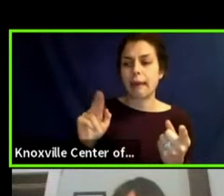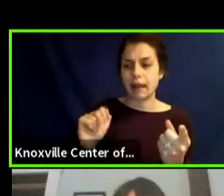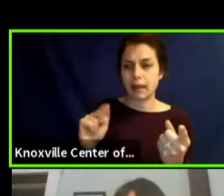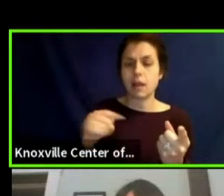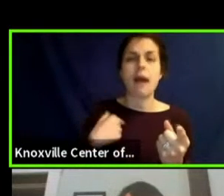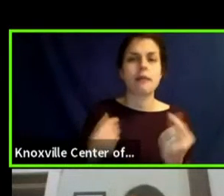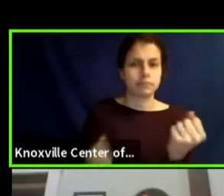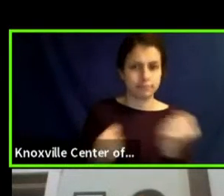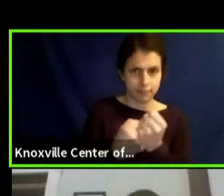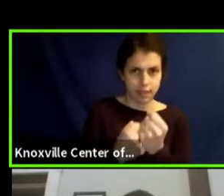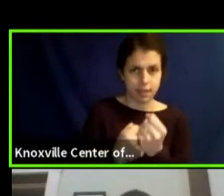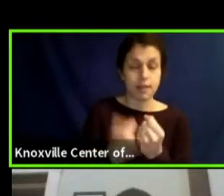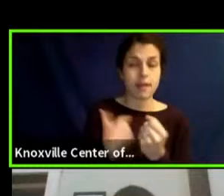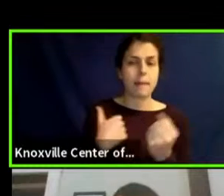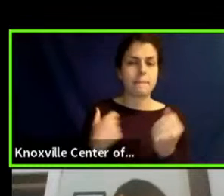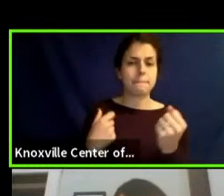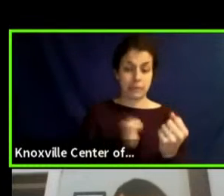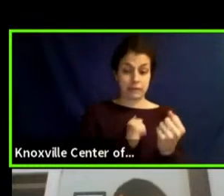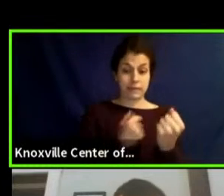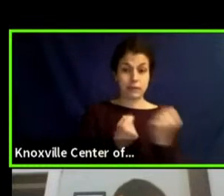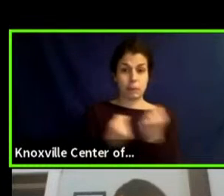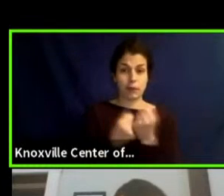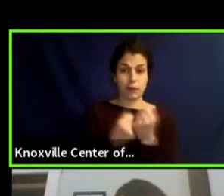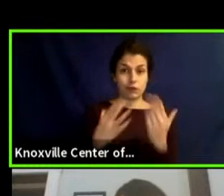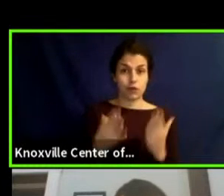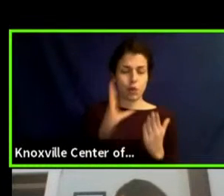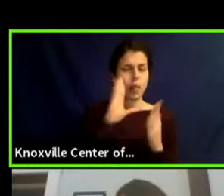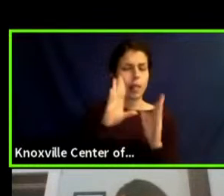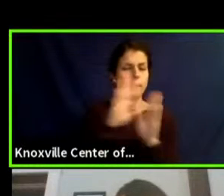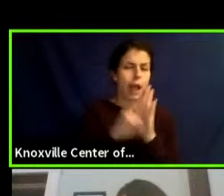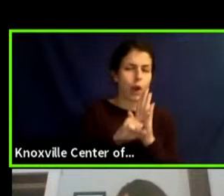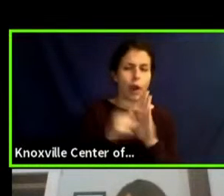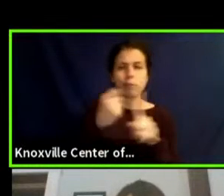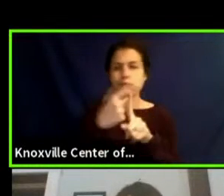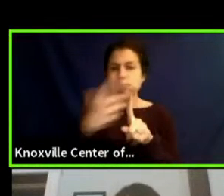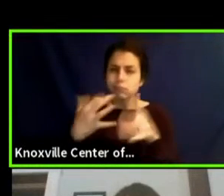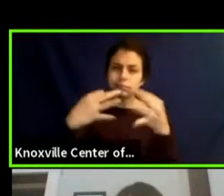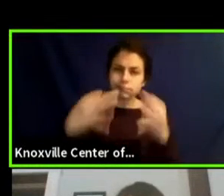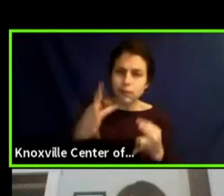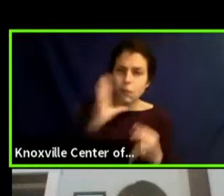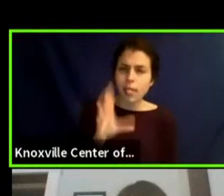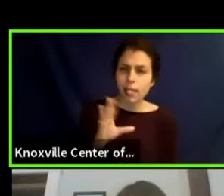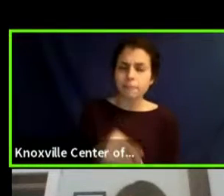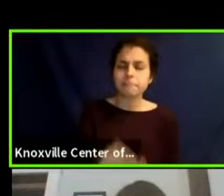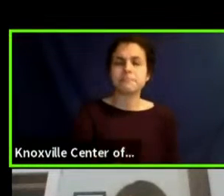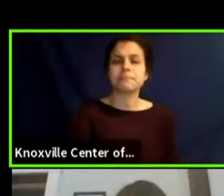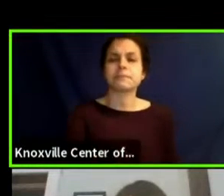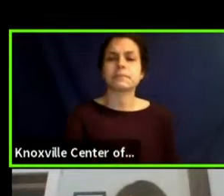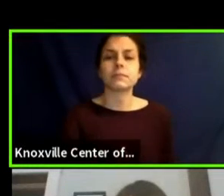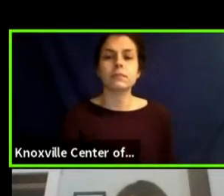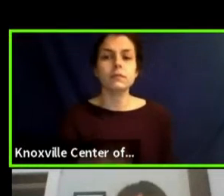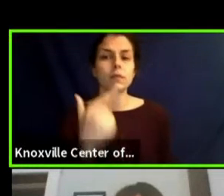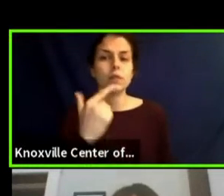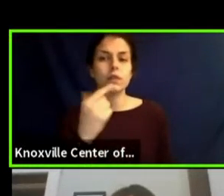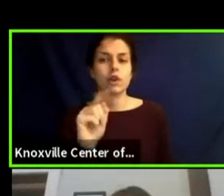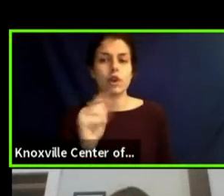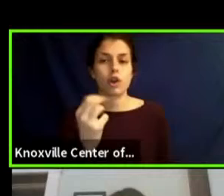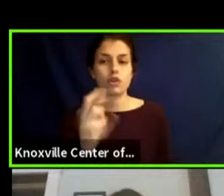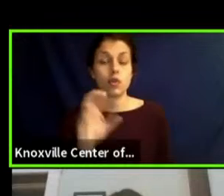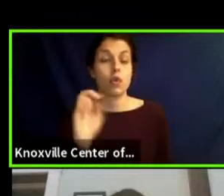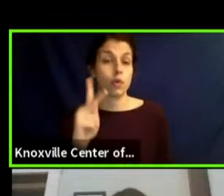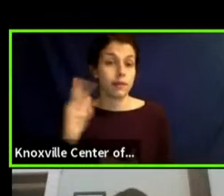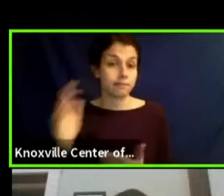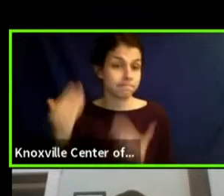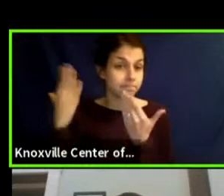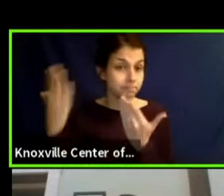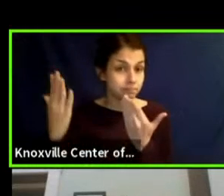you some context and background. Okay, very good. So we have made a motion on this and